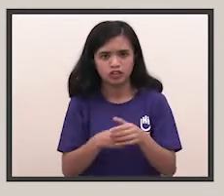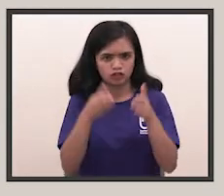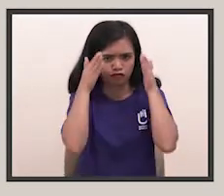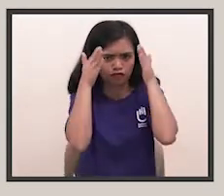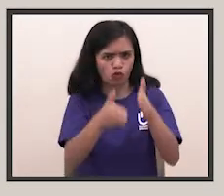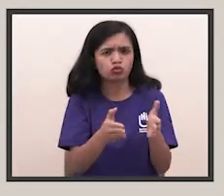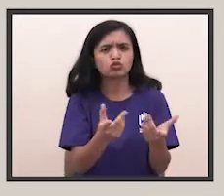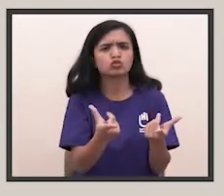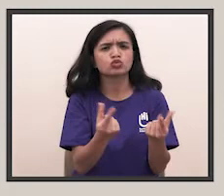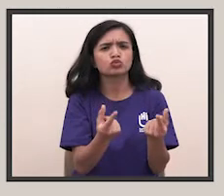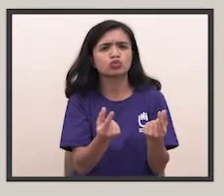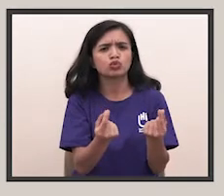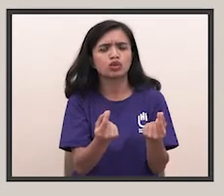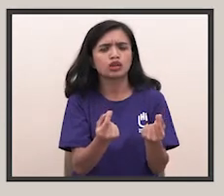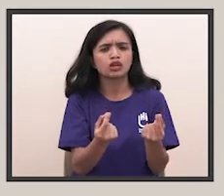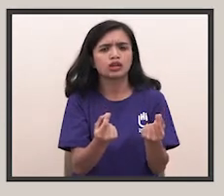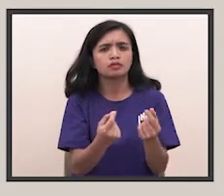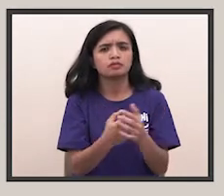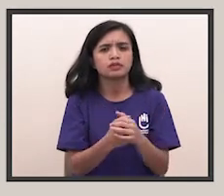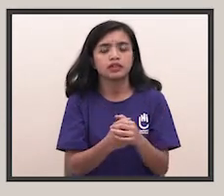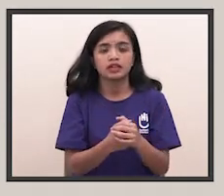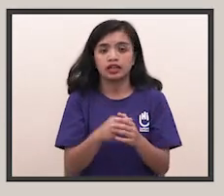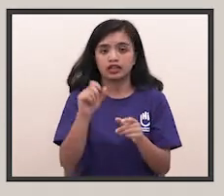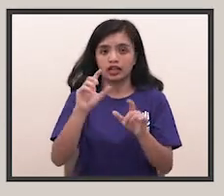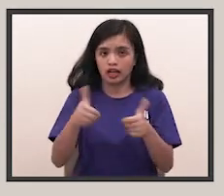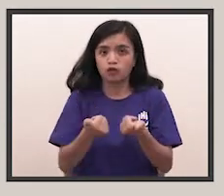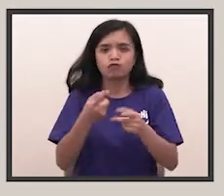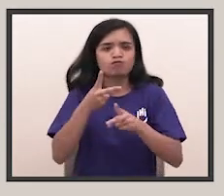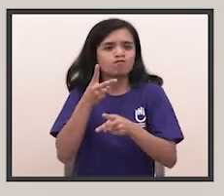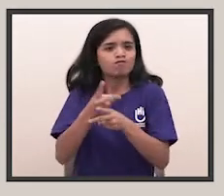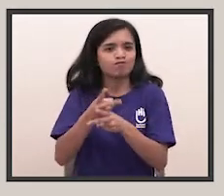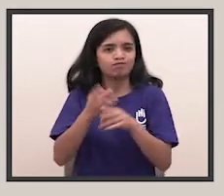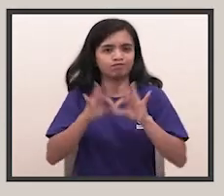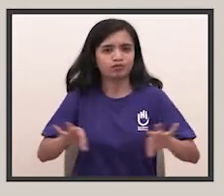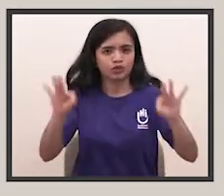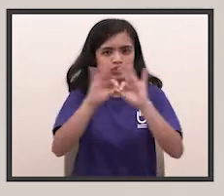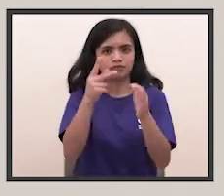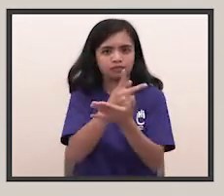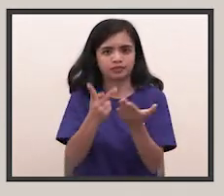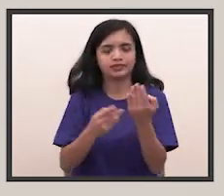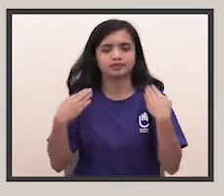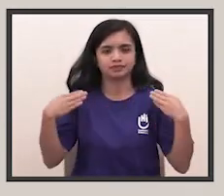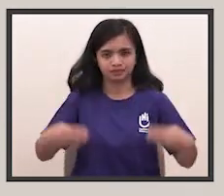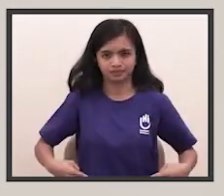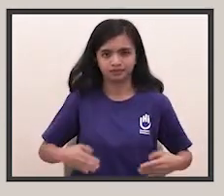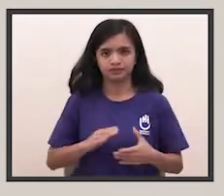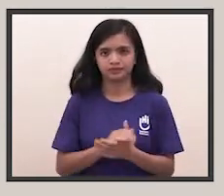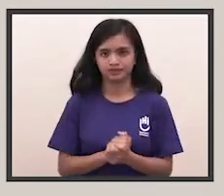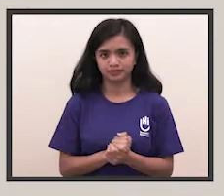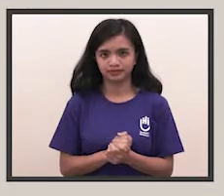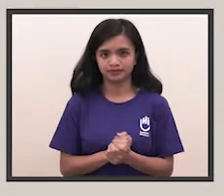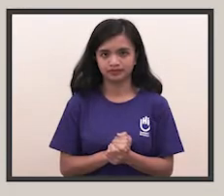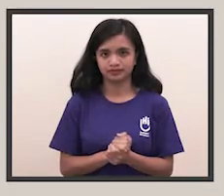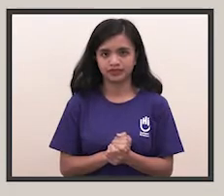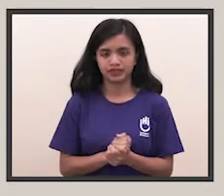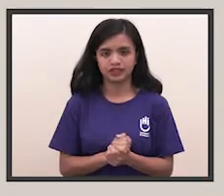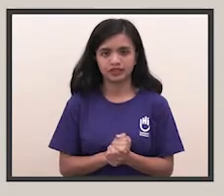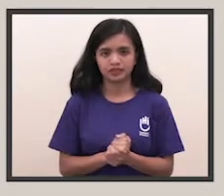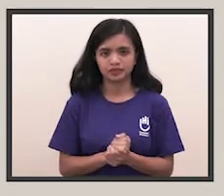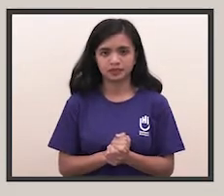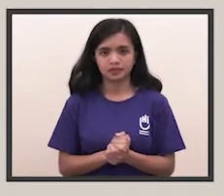Focus on doing things you can do and by protecting vital parts of your body.